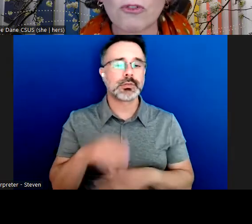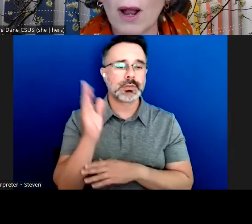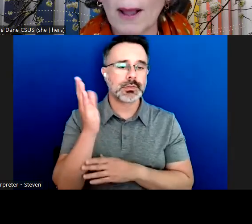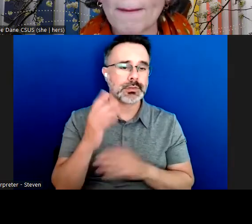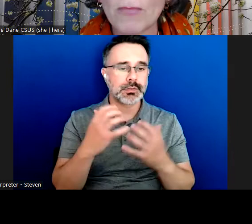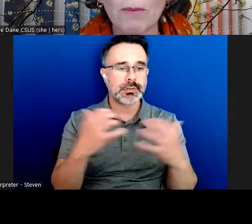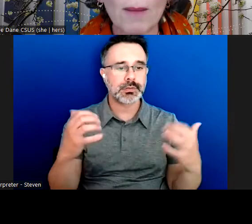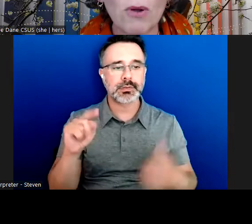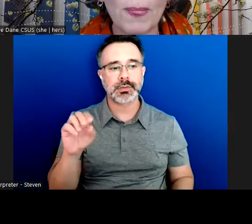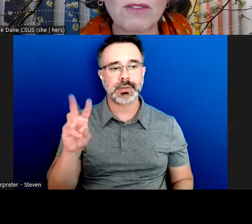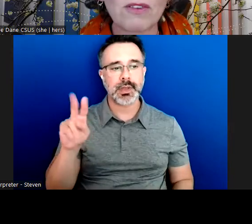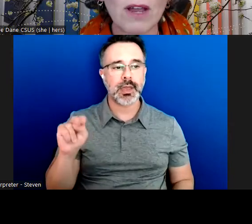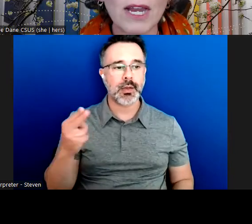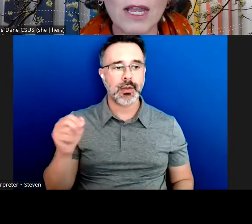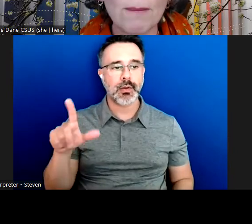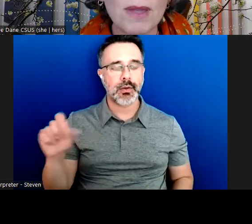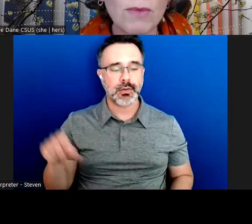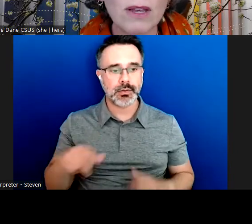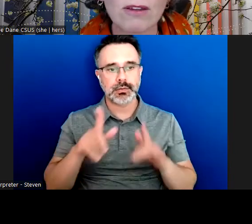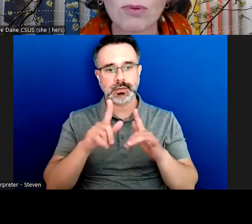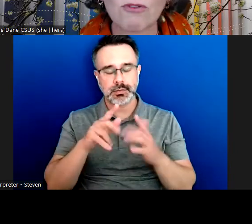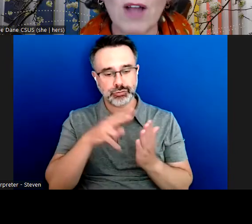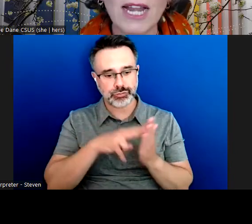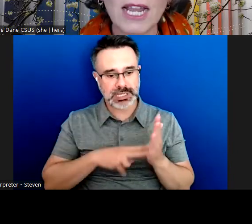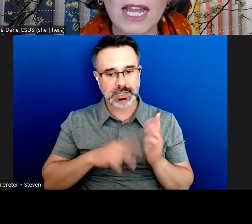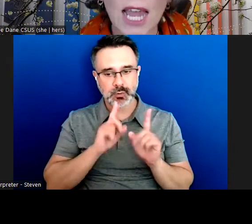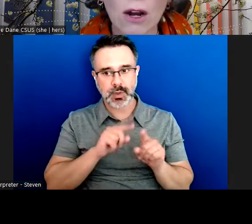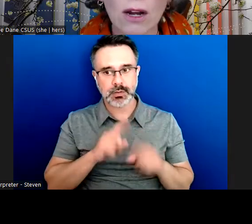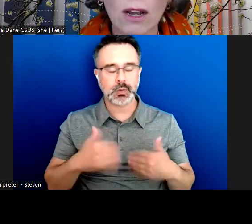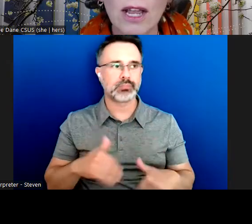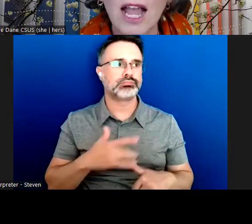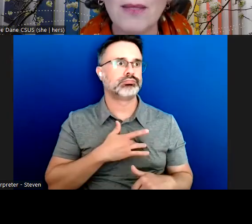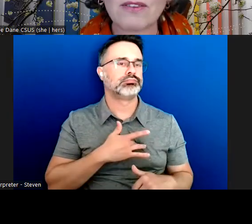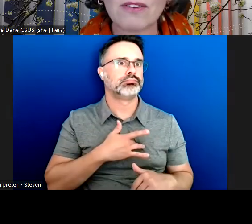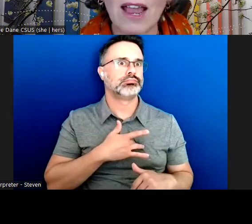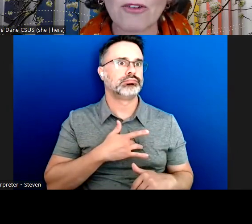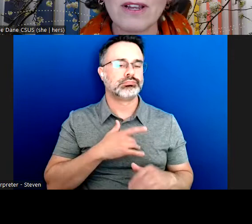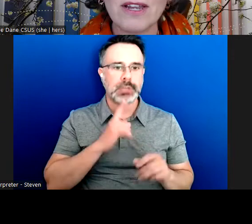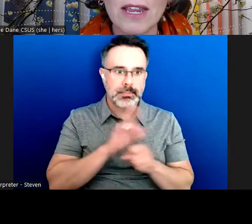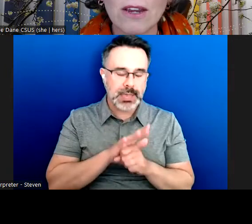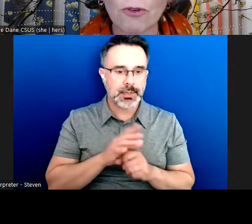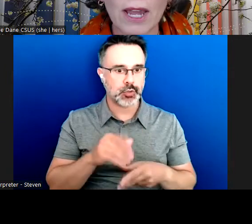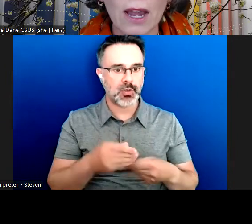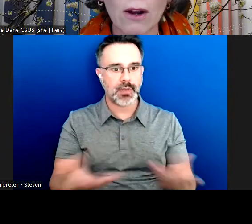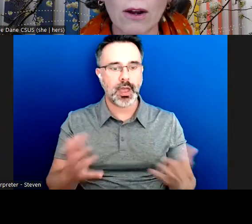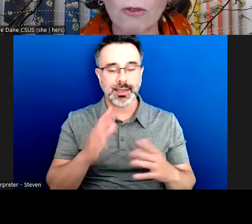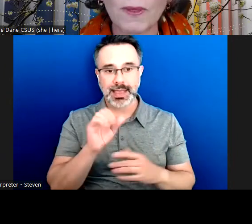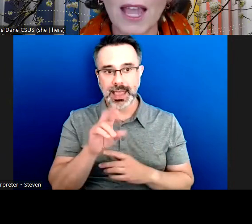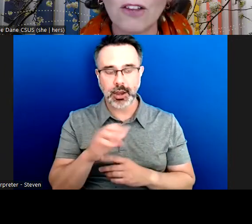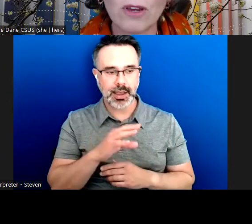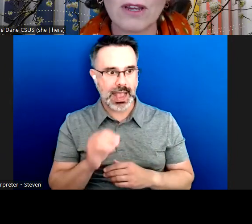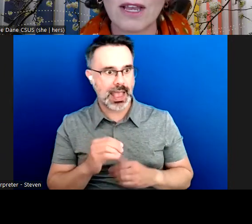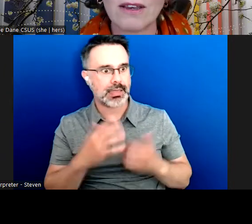were struck by both the stunning commitment to providing care and the staggering need for care